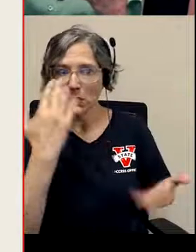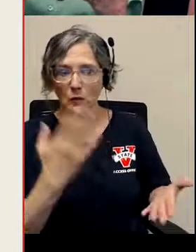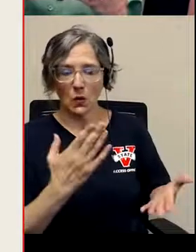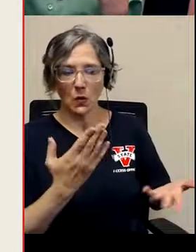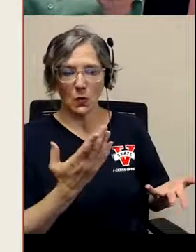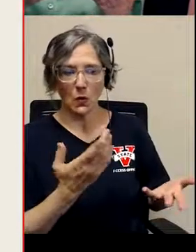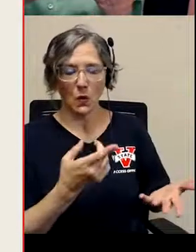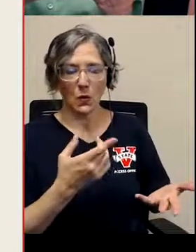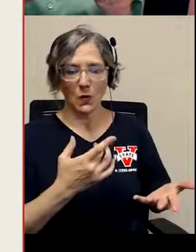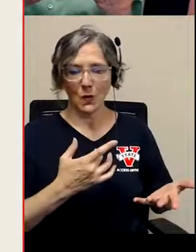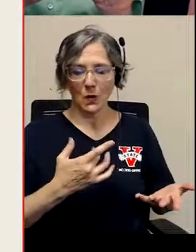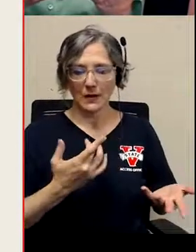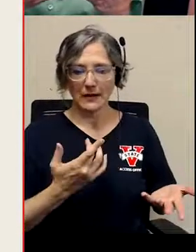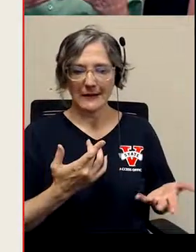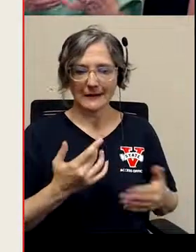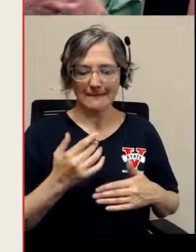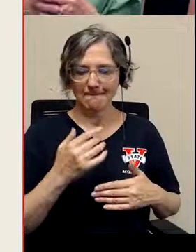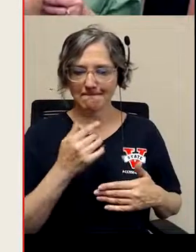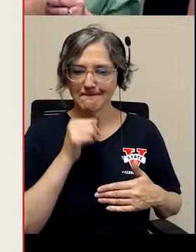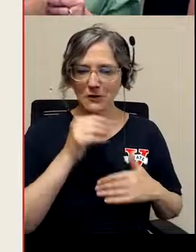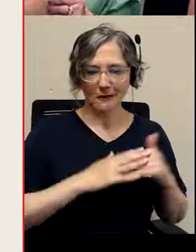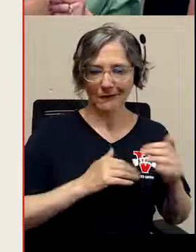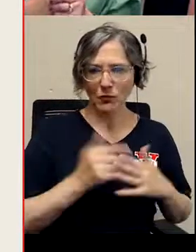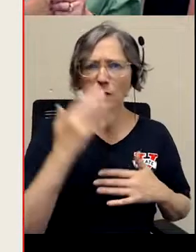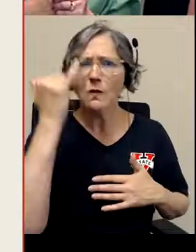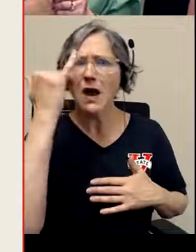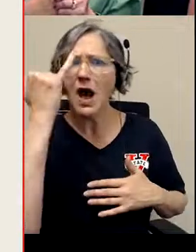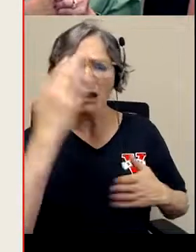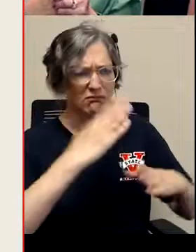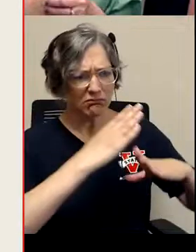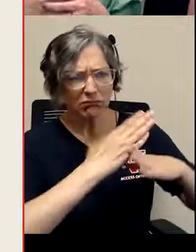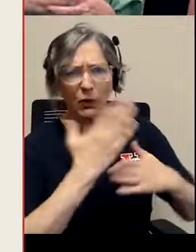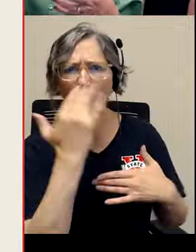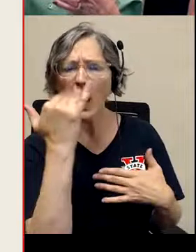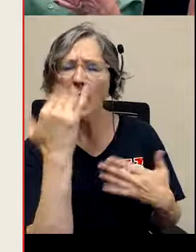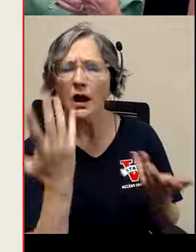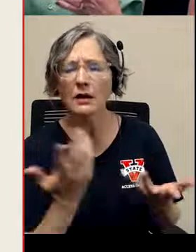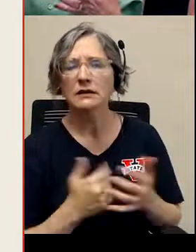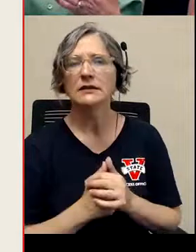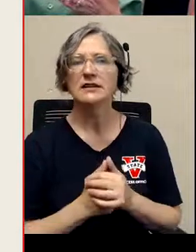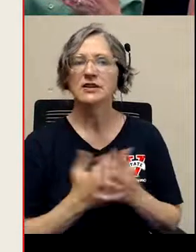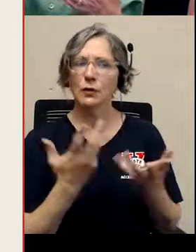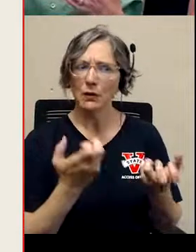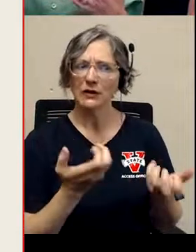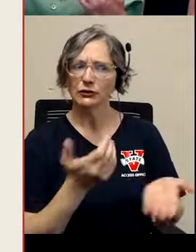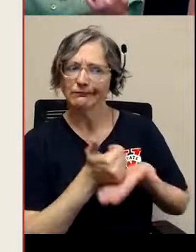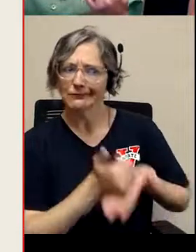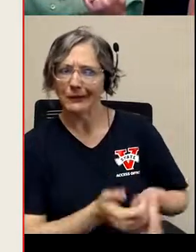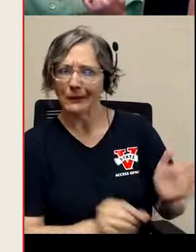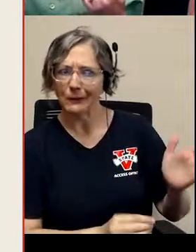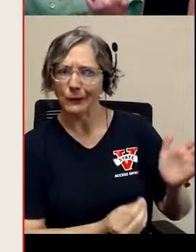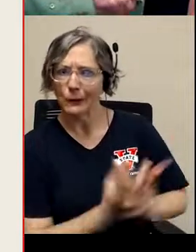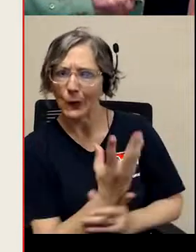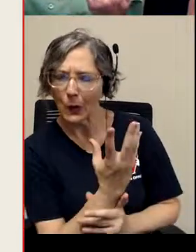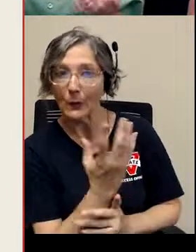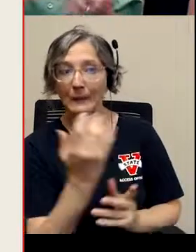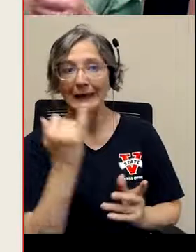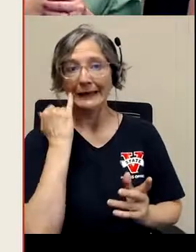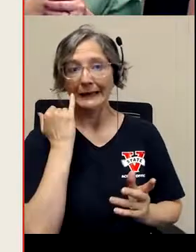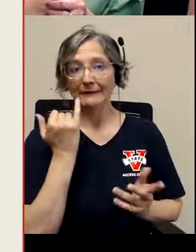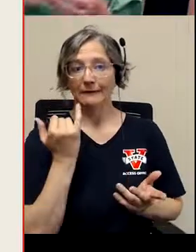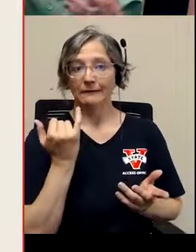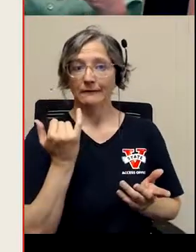feel comfortable and secure in their learning environment in order to grow. So in order to know what their fear zone